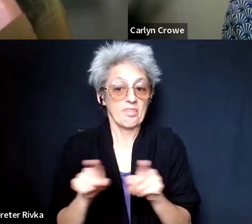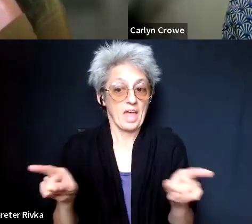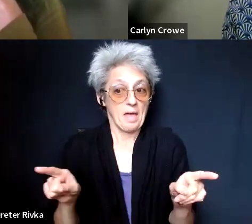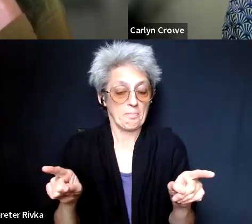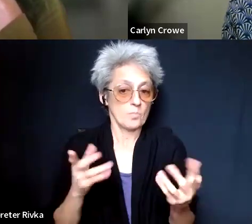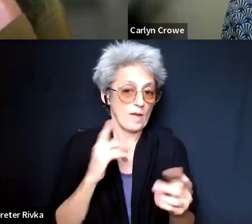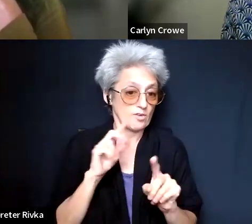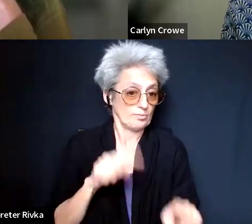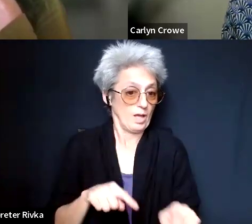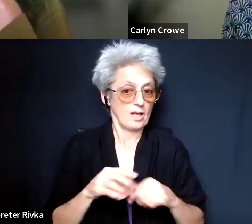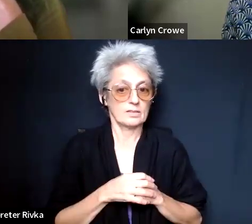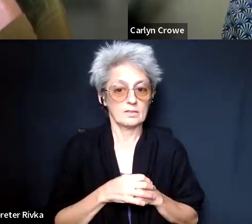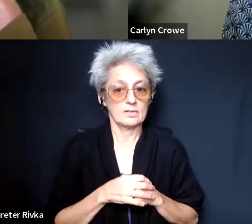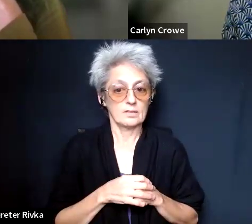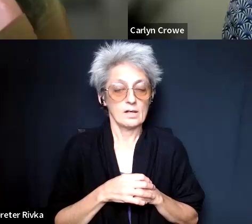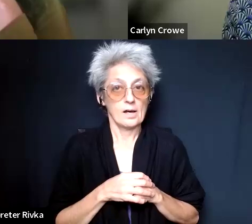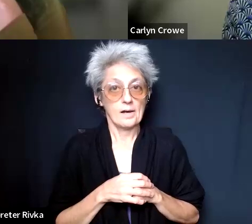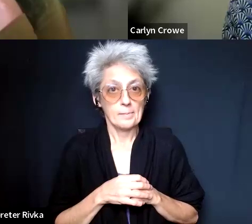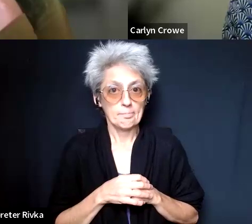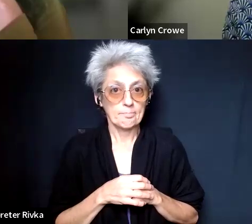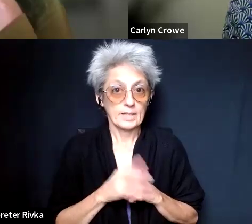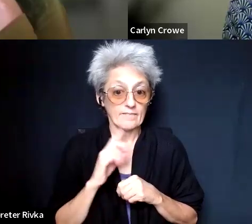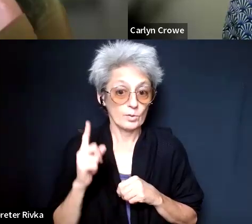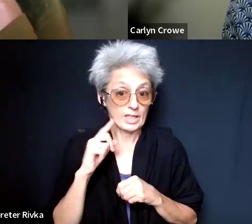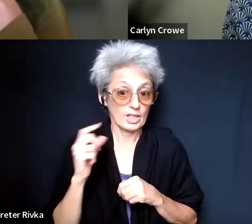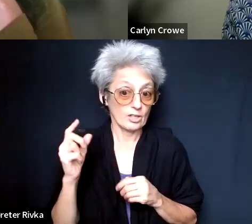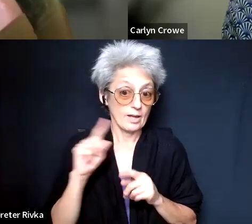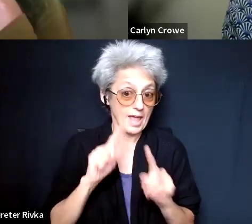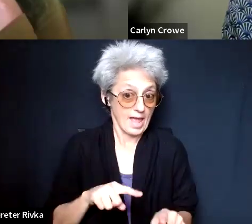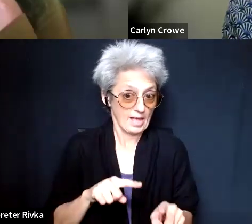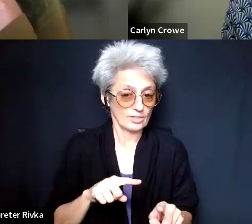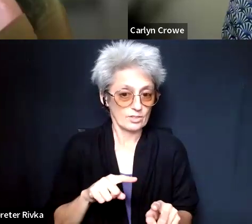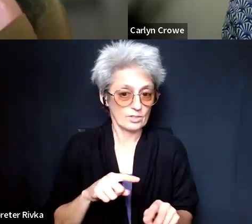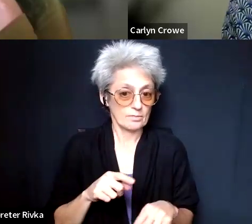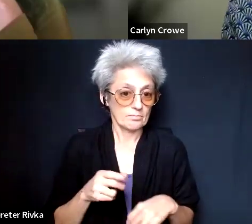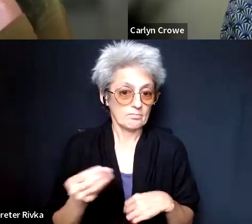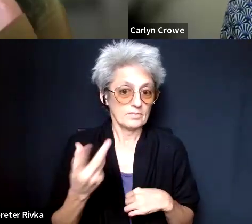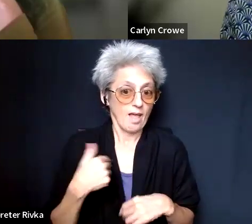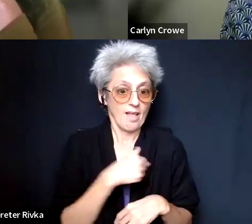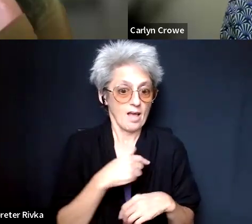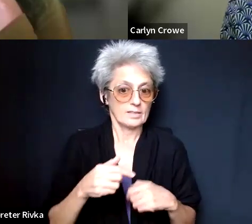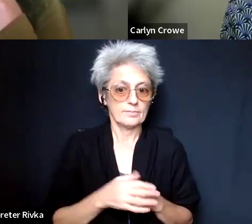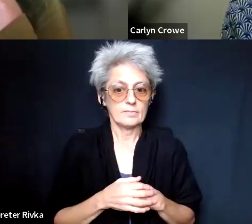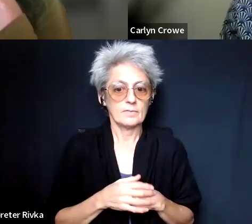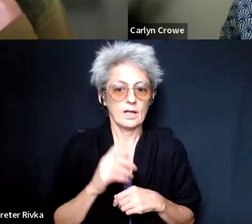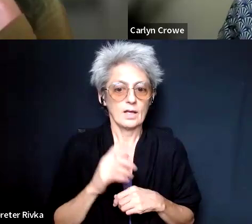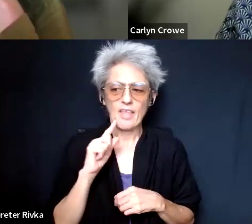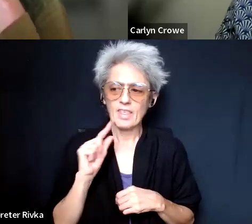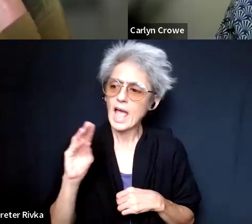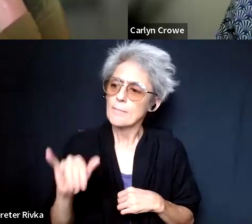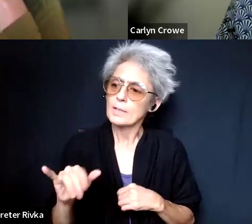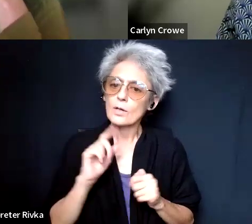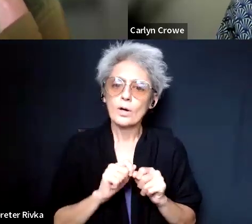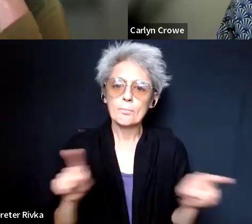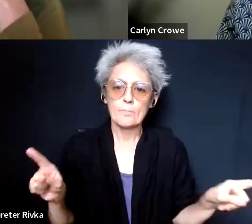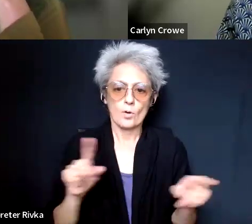hear what you hear back. And I think, Amy, we were going to post them in the chat. Maybe you